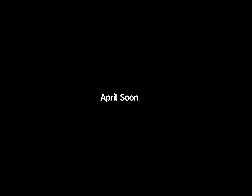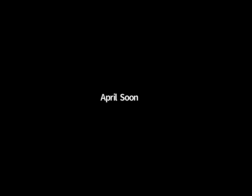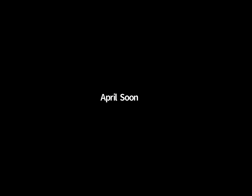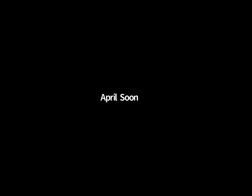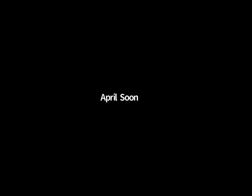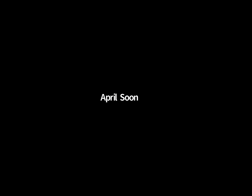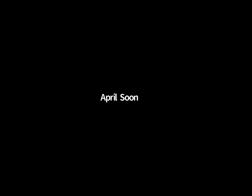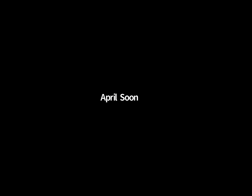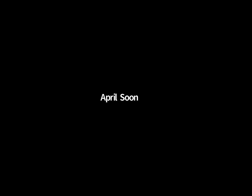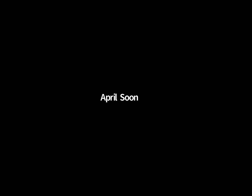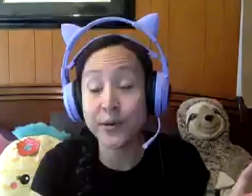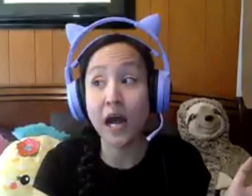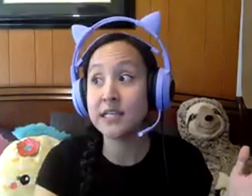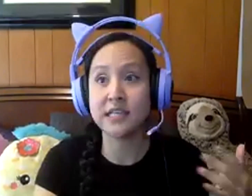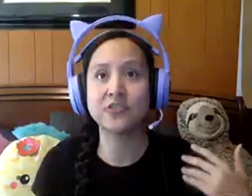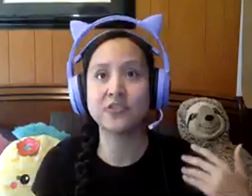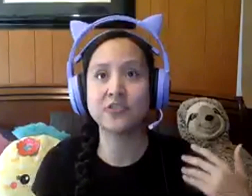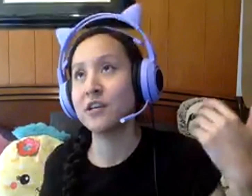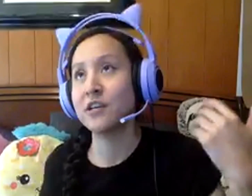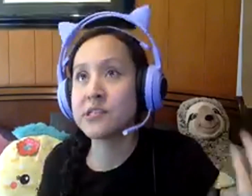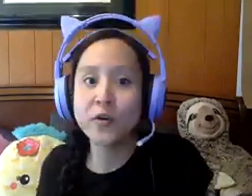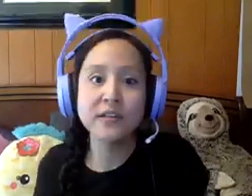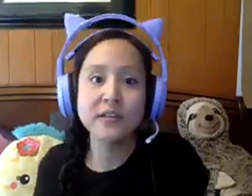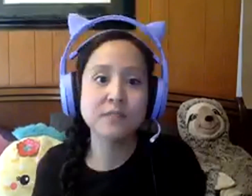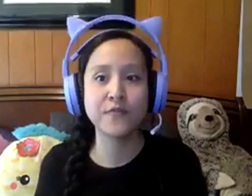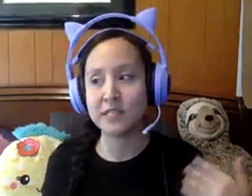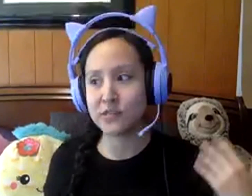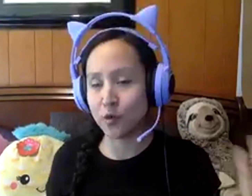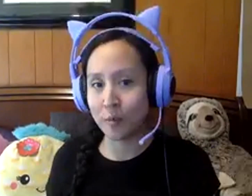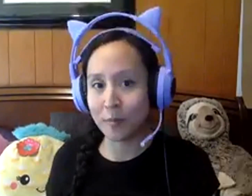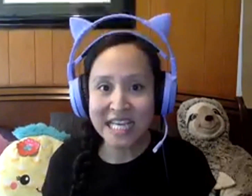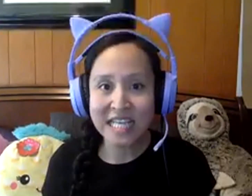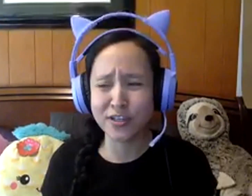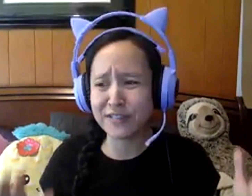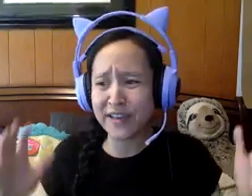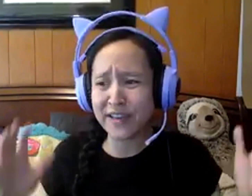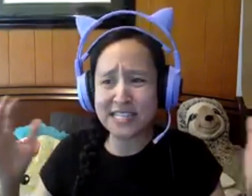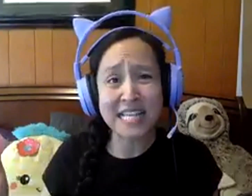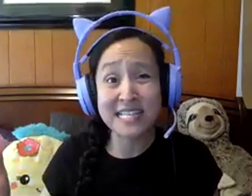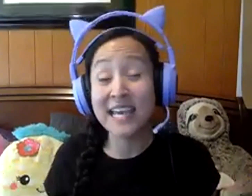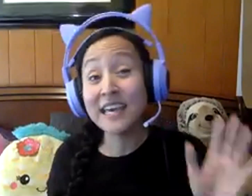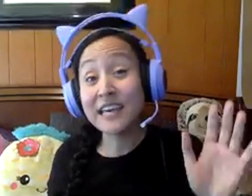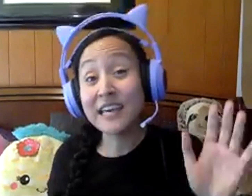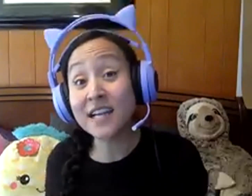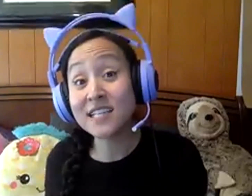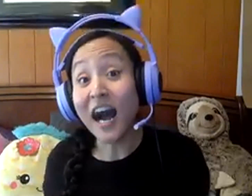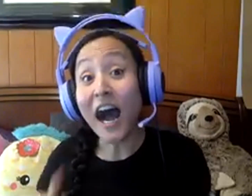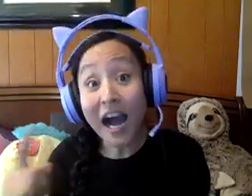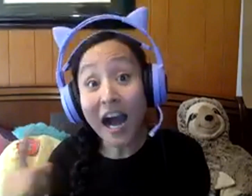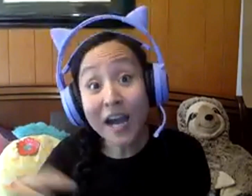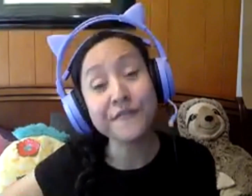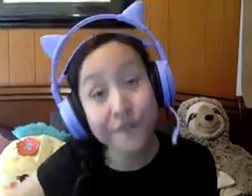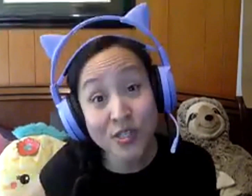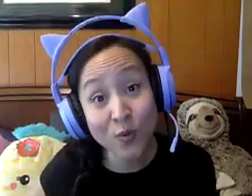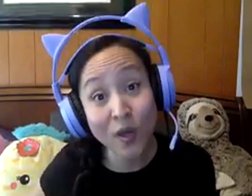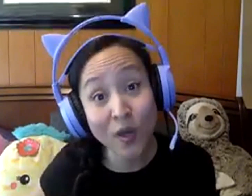I was a high achiever though. I did extracurricular sports, performed in school plays, took advanced classes. In fact,